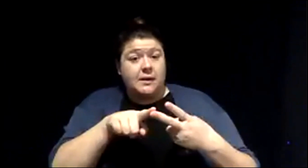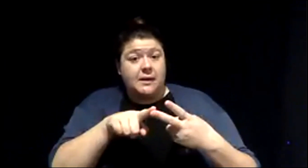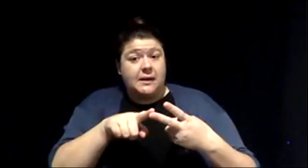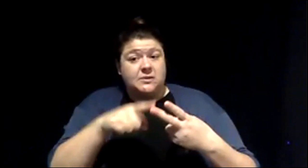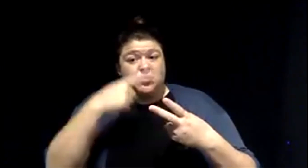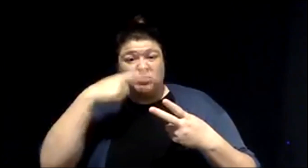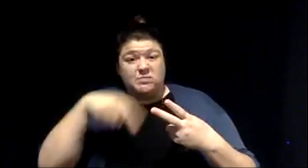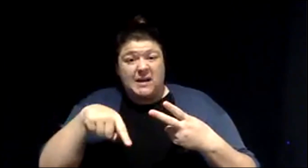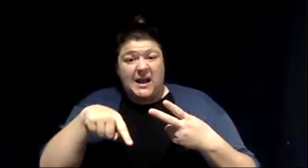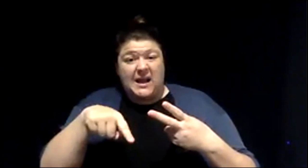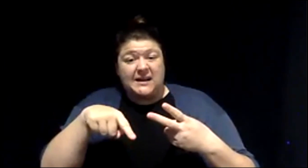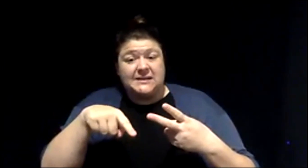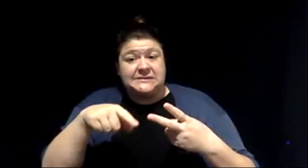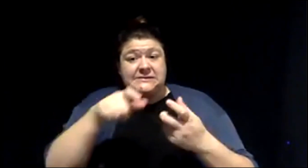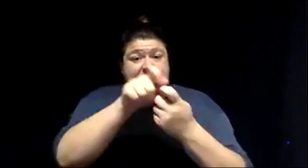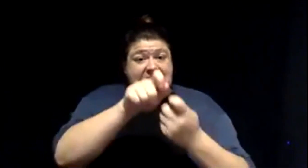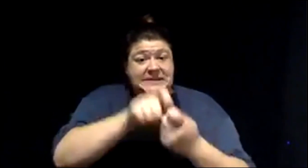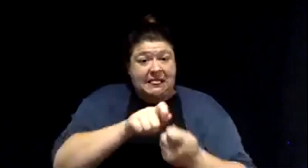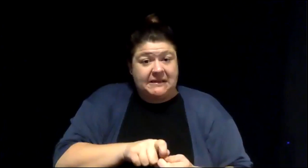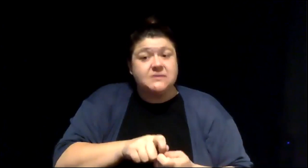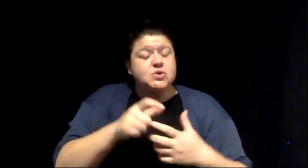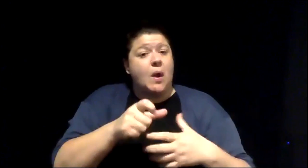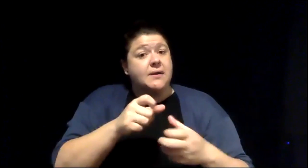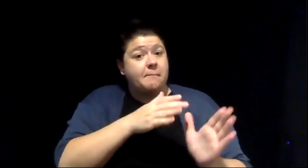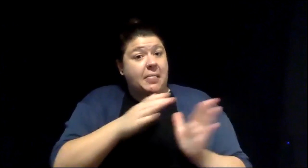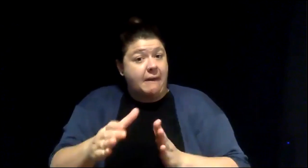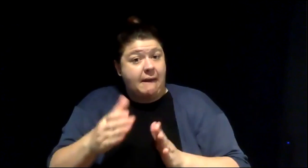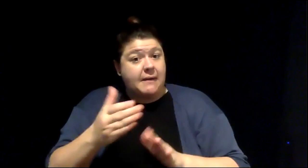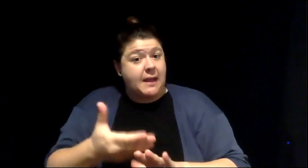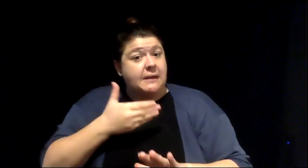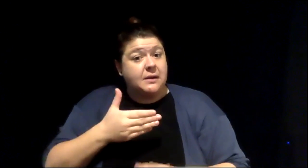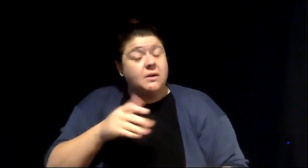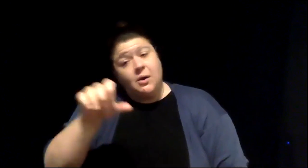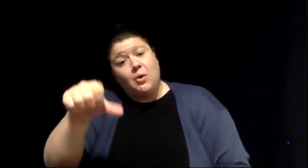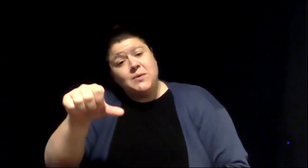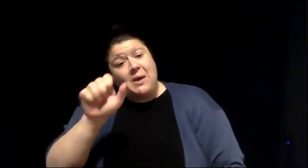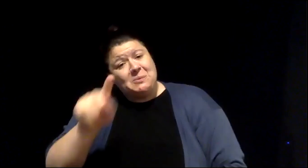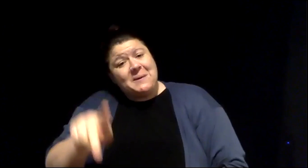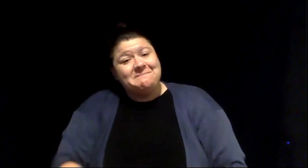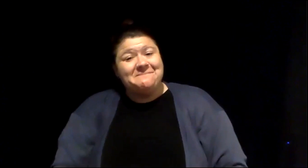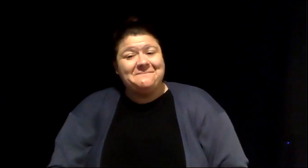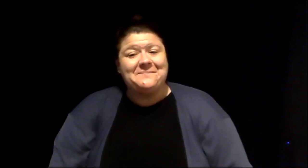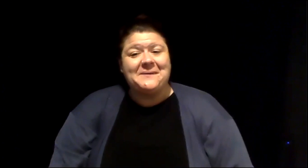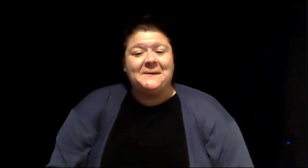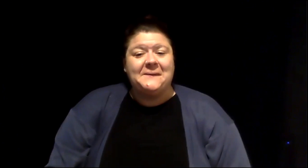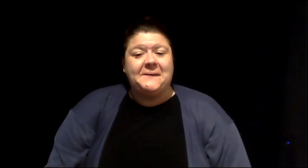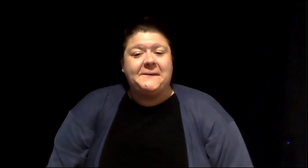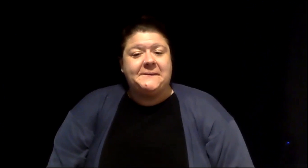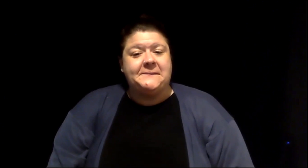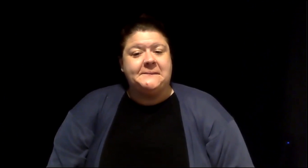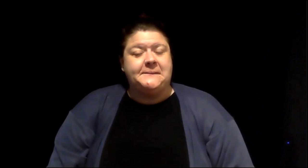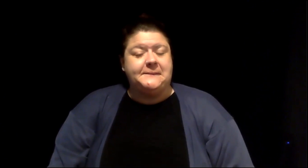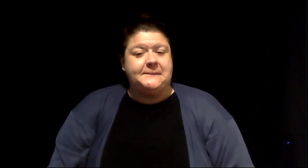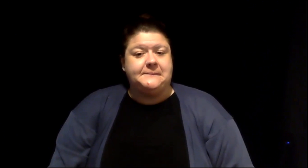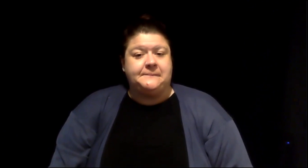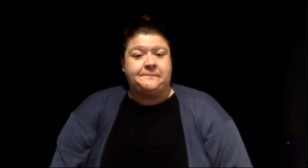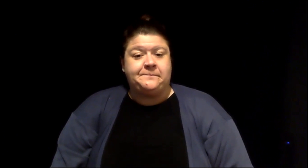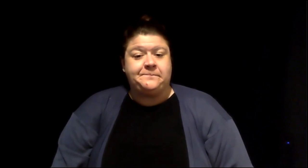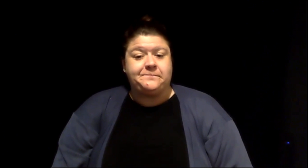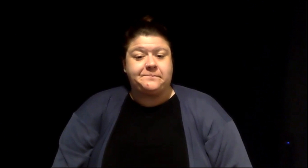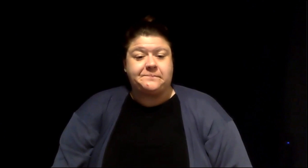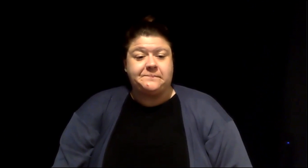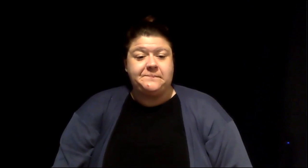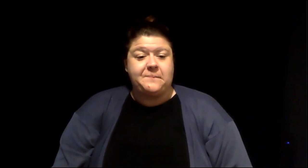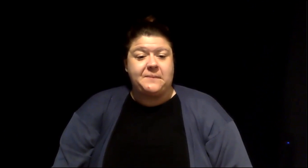I personally can plan ahead. Okay. Yeah. So the